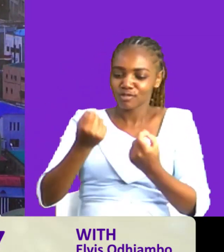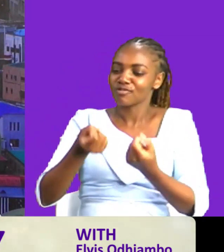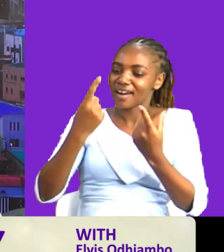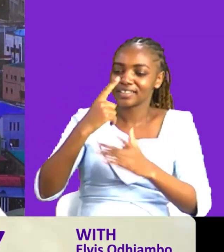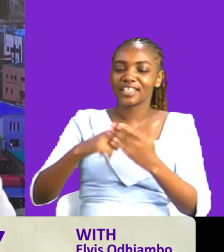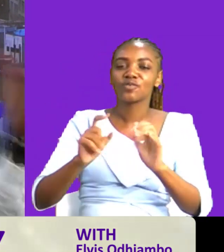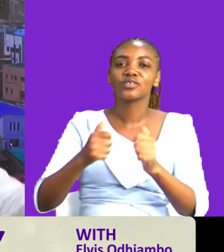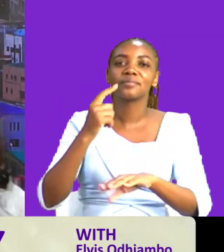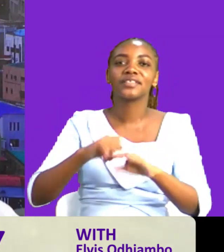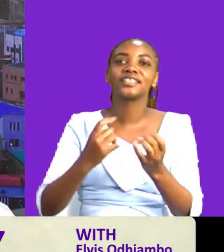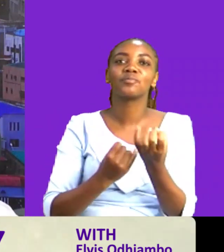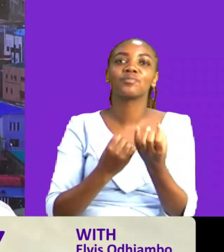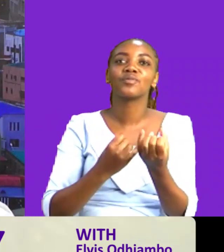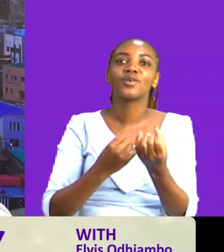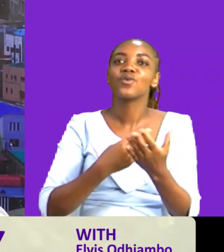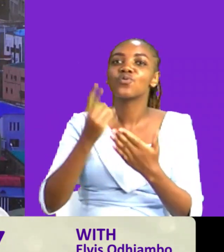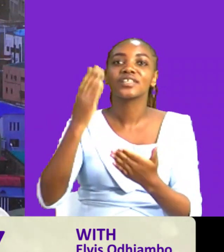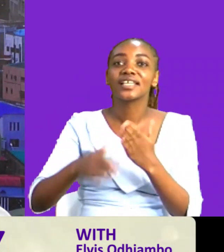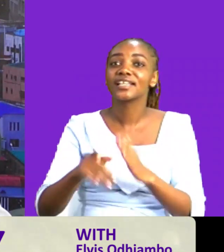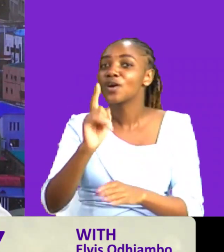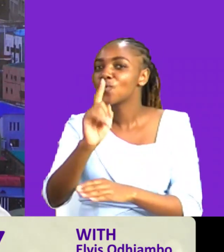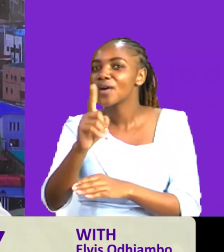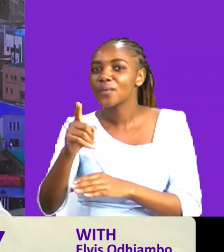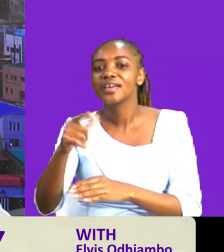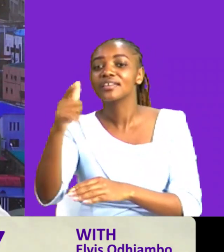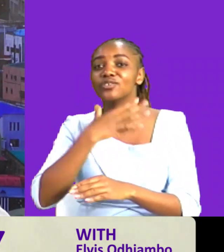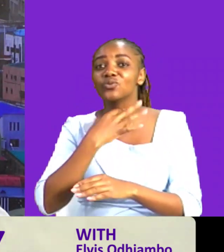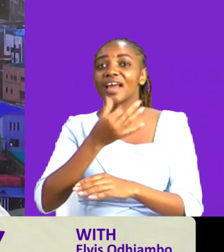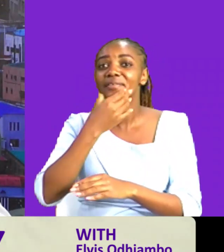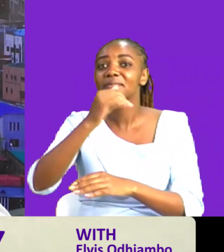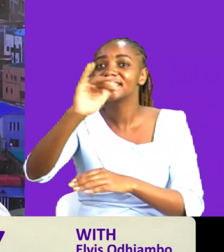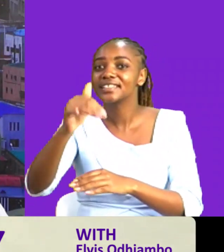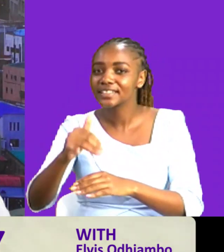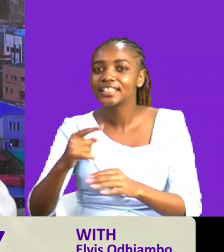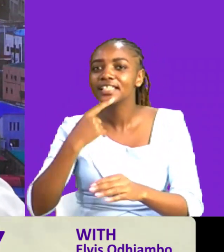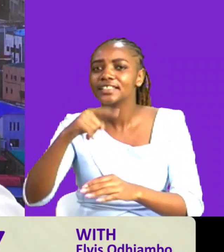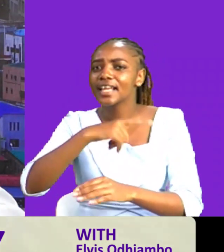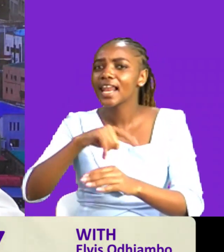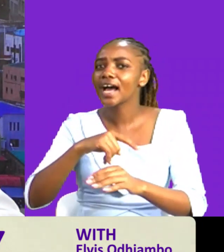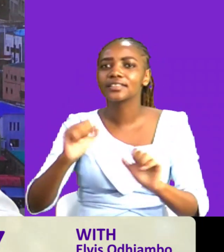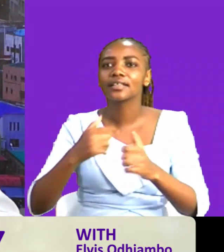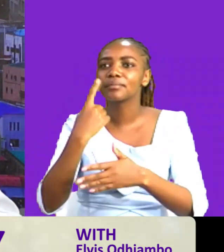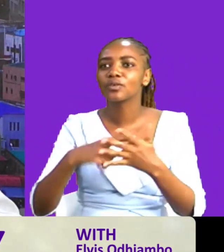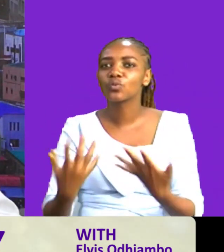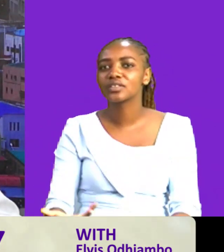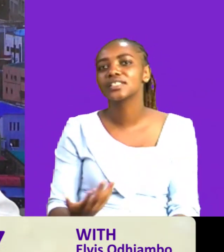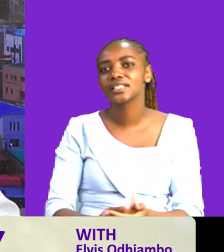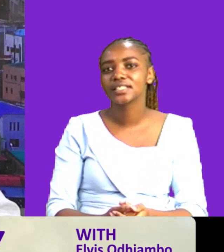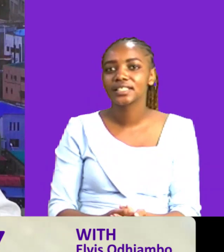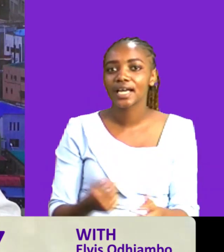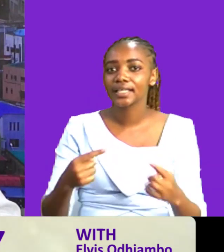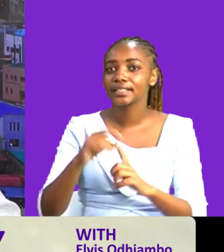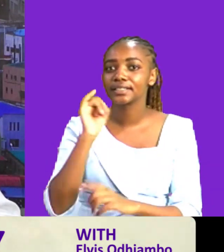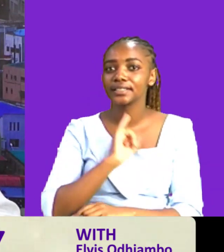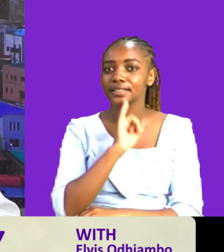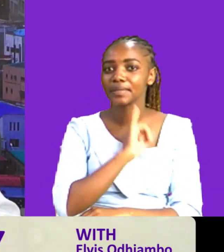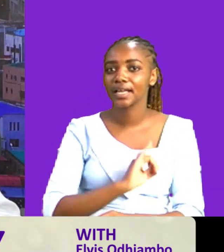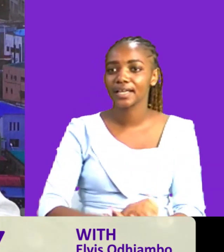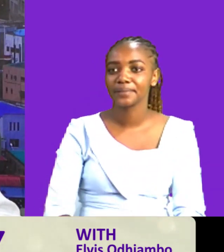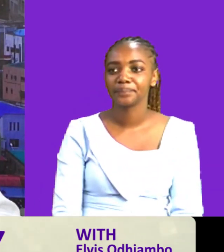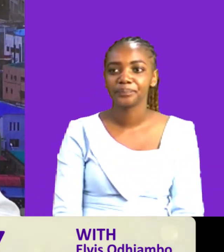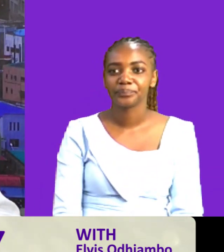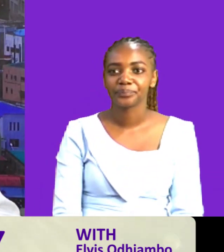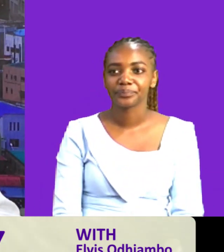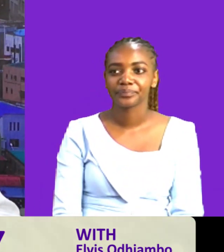over the weekend, when we come to Man City, first of all, how can you sum up the performance that Manchester City had against Inter Milan?